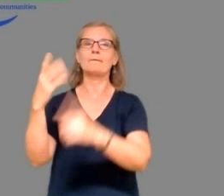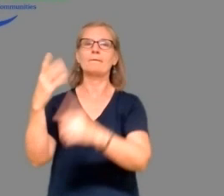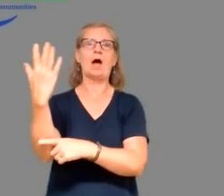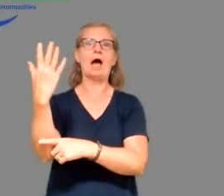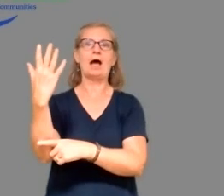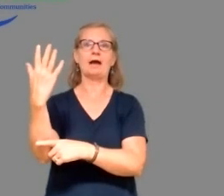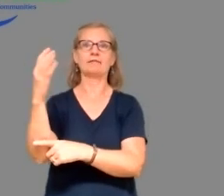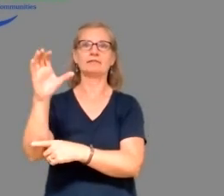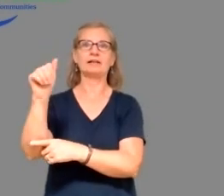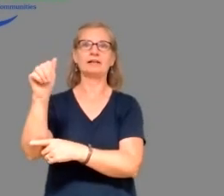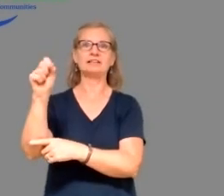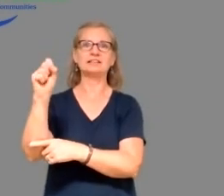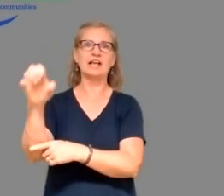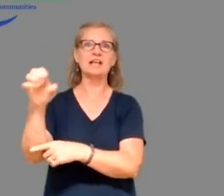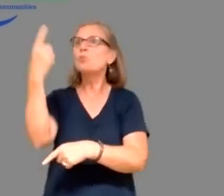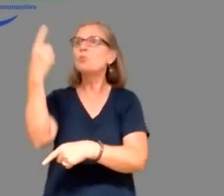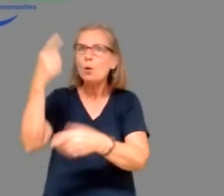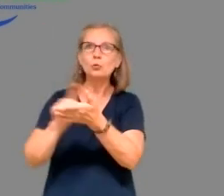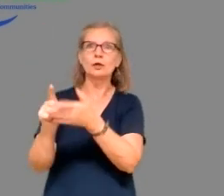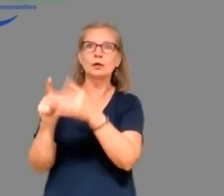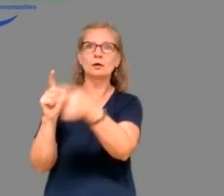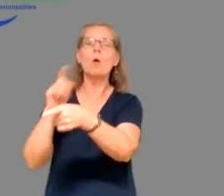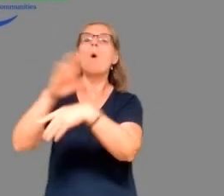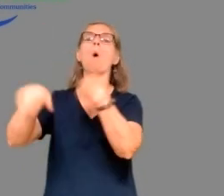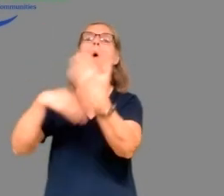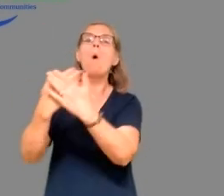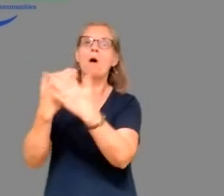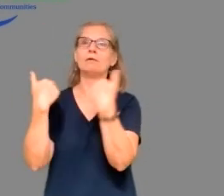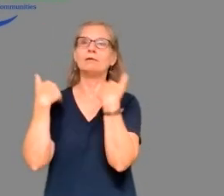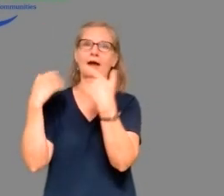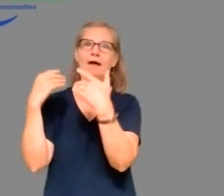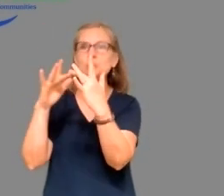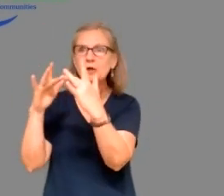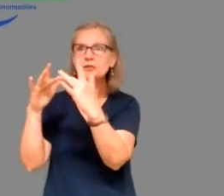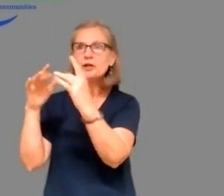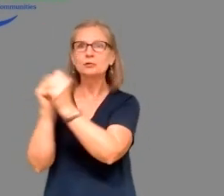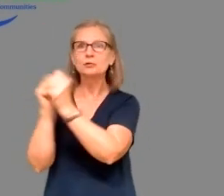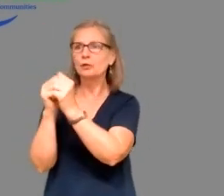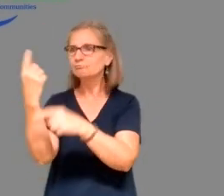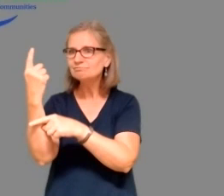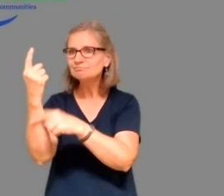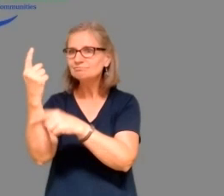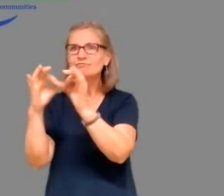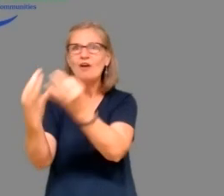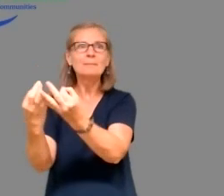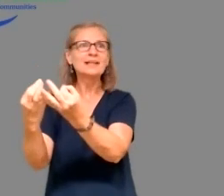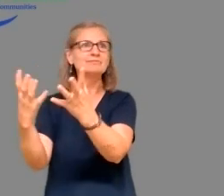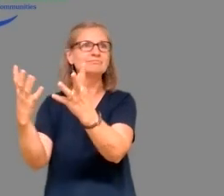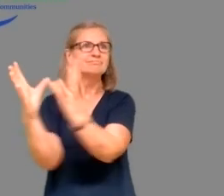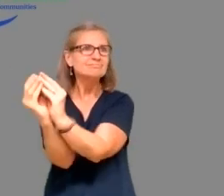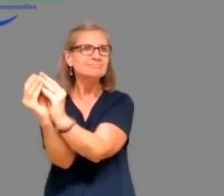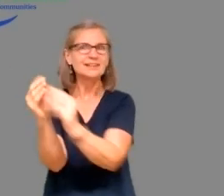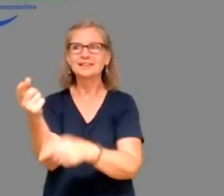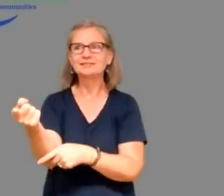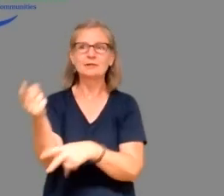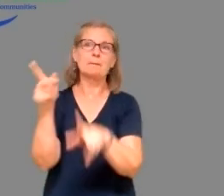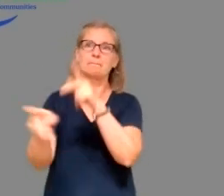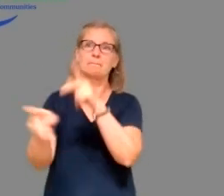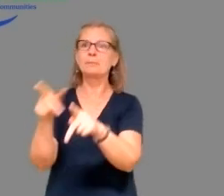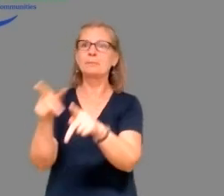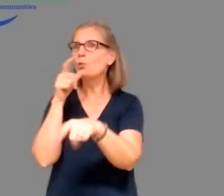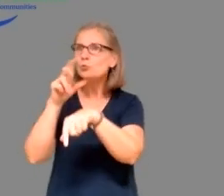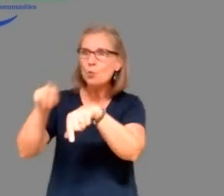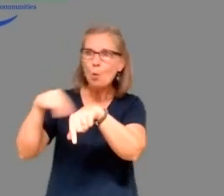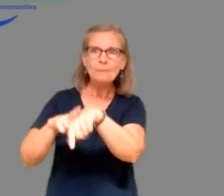Because basically all of them are traced back to a couple of just small social gatherings, people that, you know, normally would have been